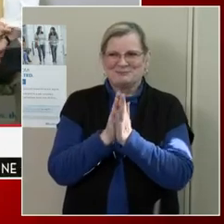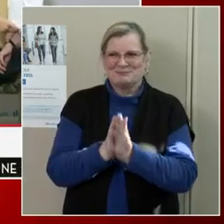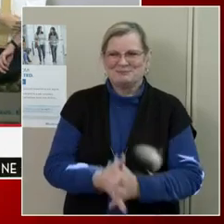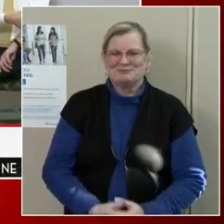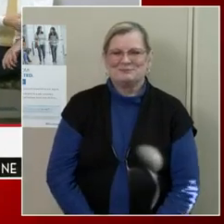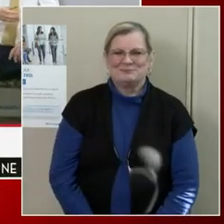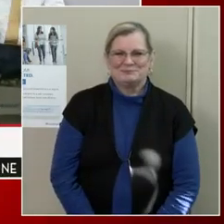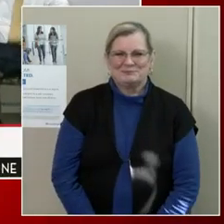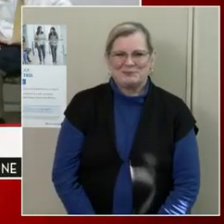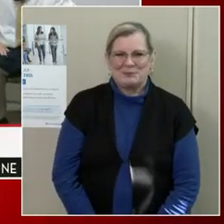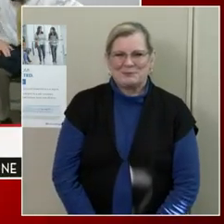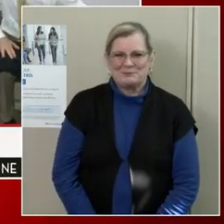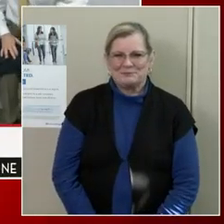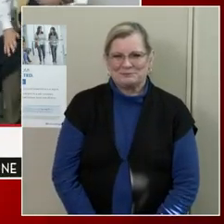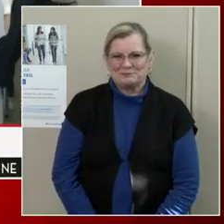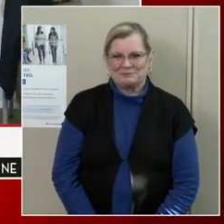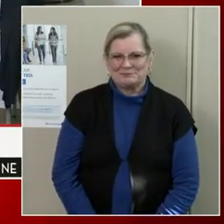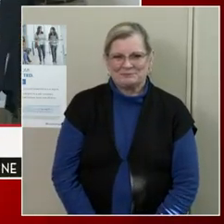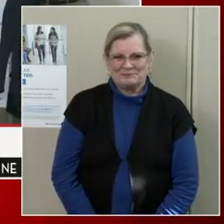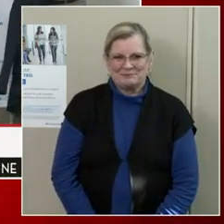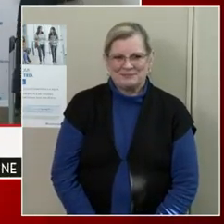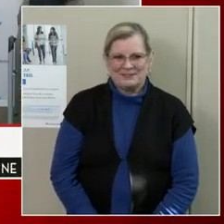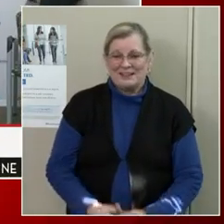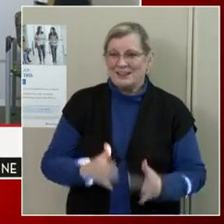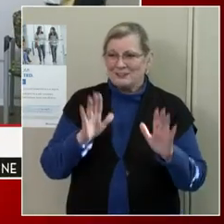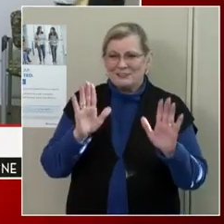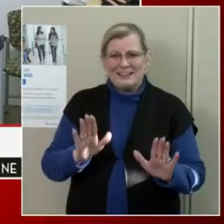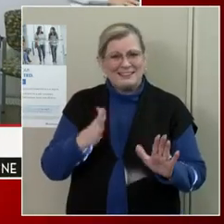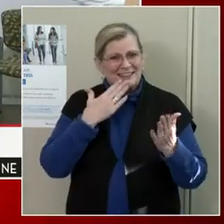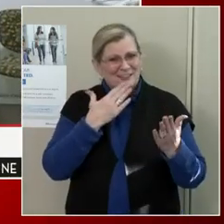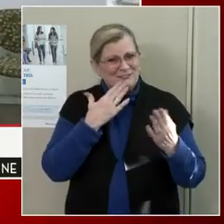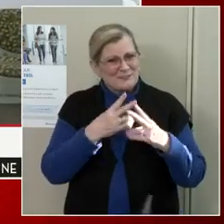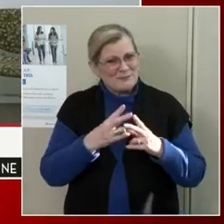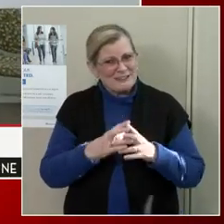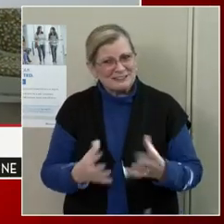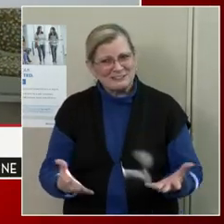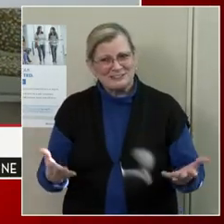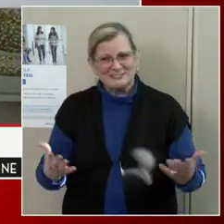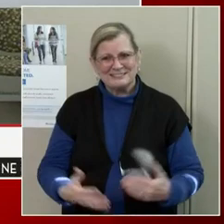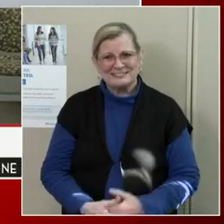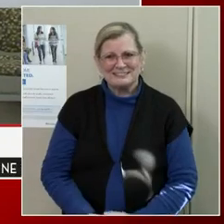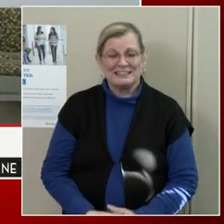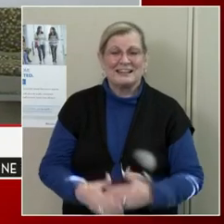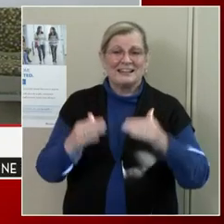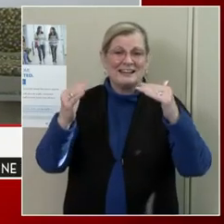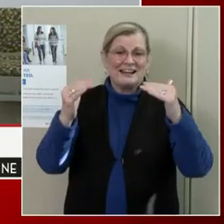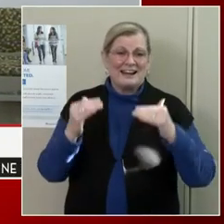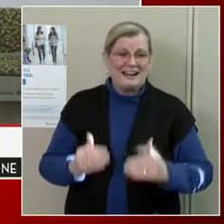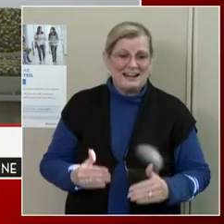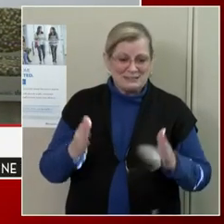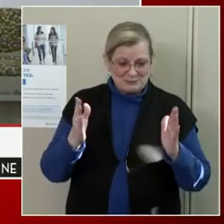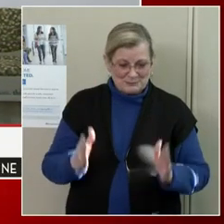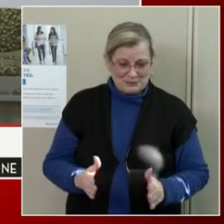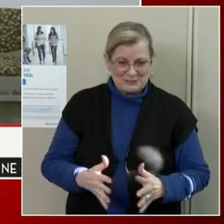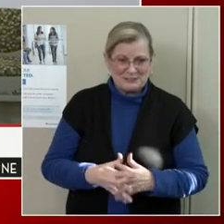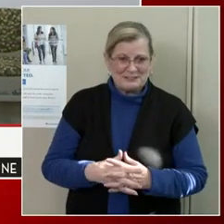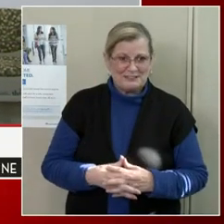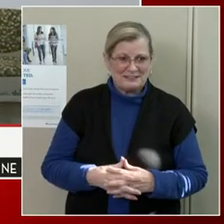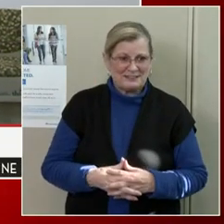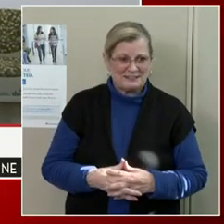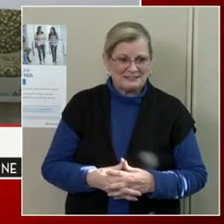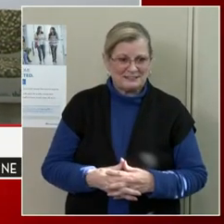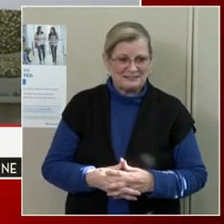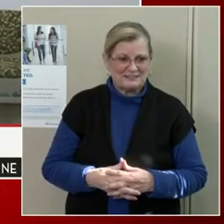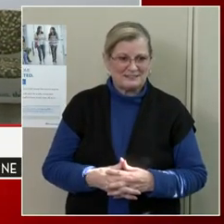Easy. Great. Thank you so much. You're very welcome. Thank you. And then finally, Lieutenant